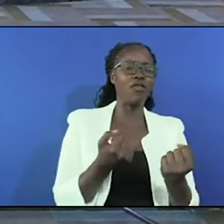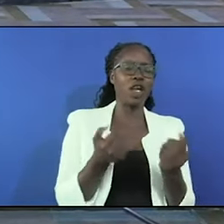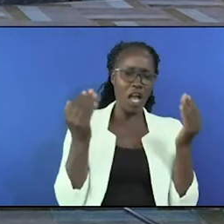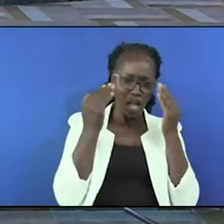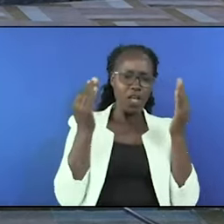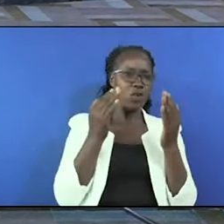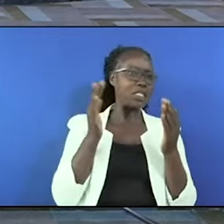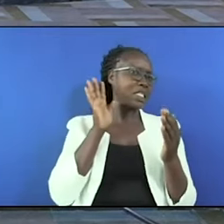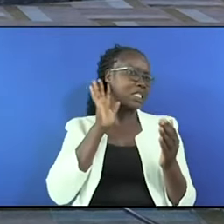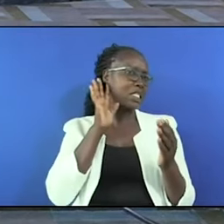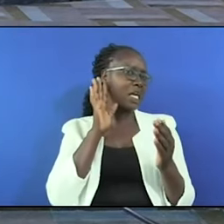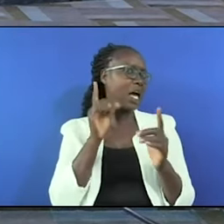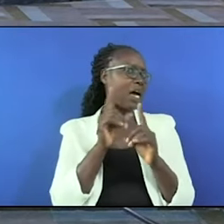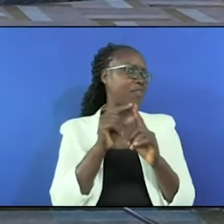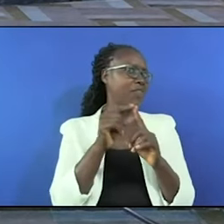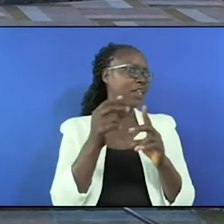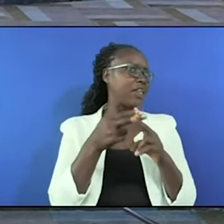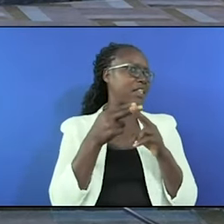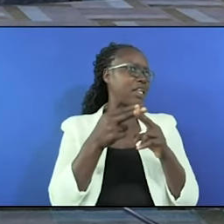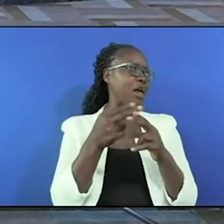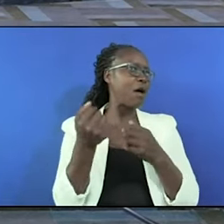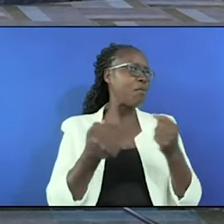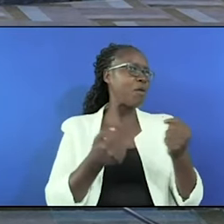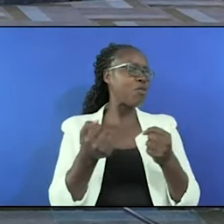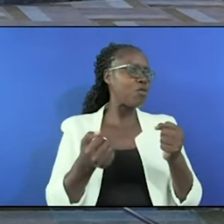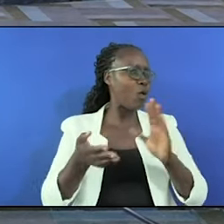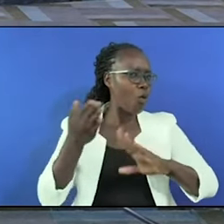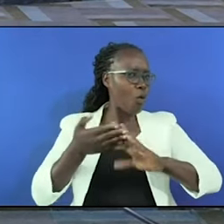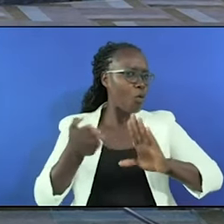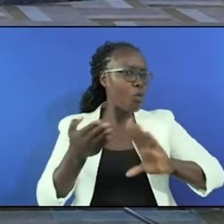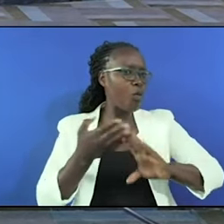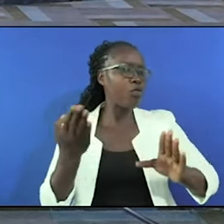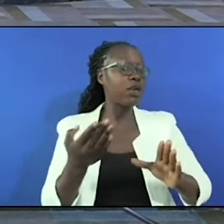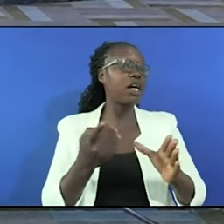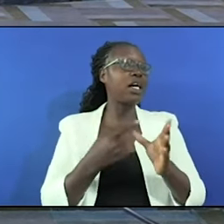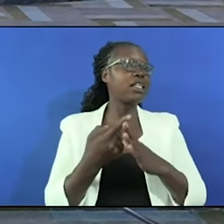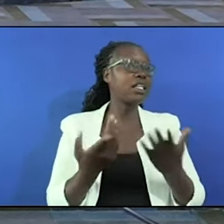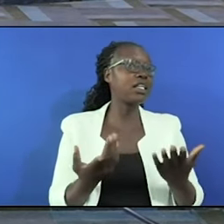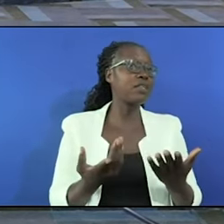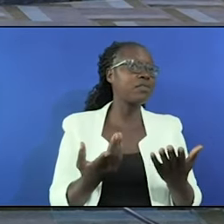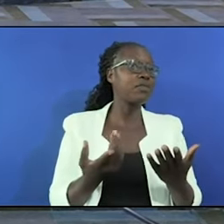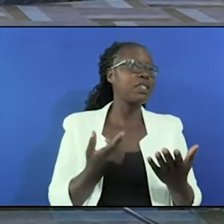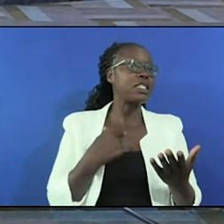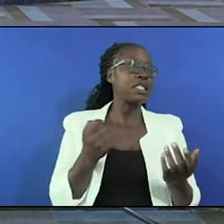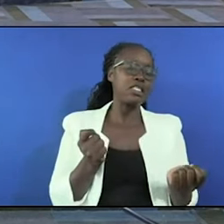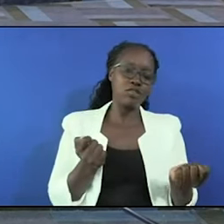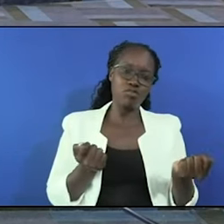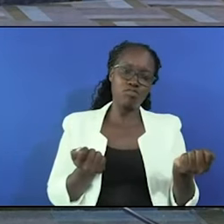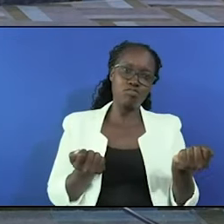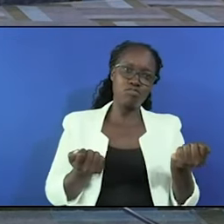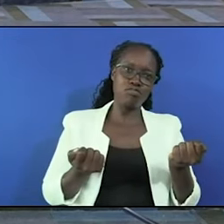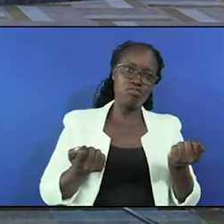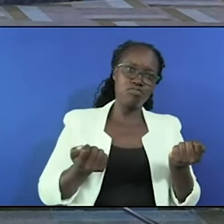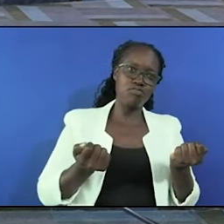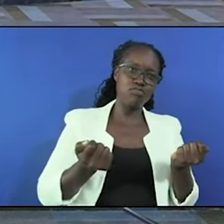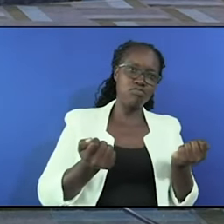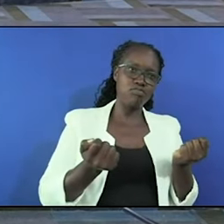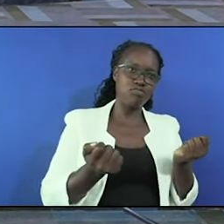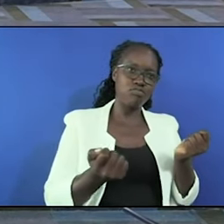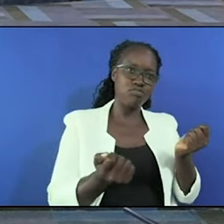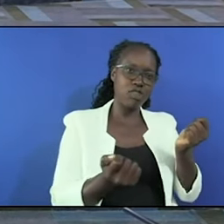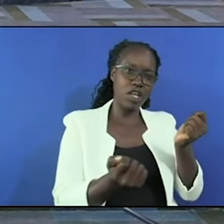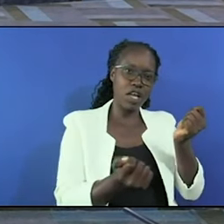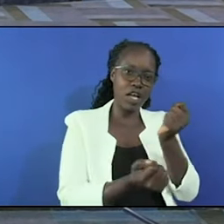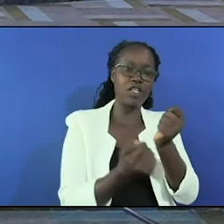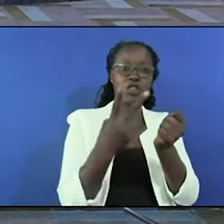saying, "Mwalimu," and you know, the car is going. And then, you know, we were supposed to turn just like